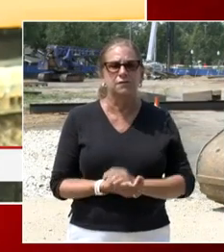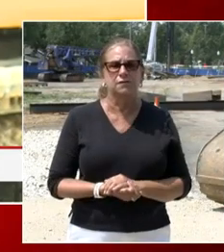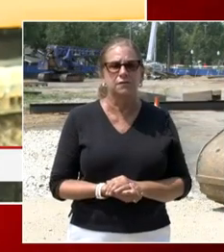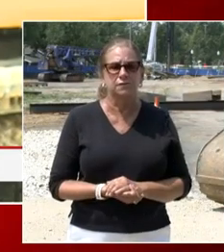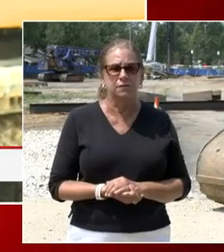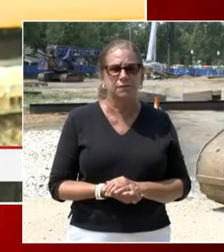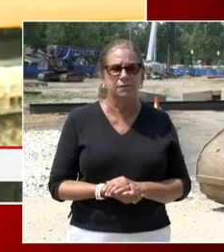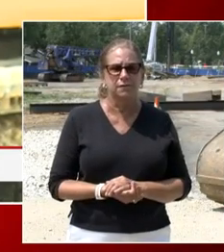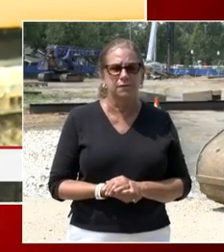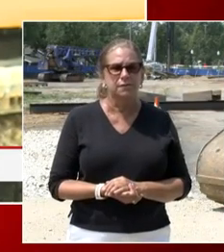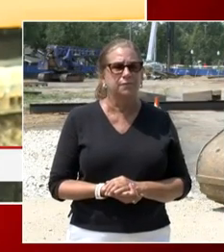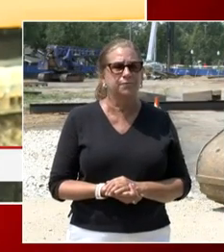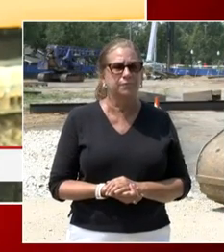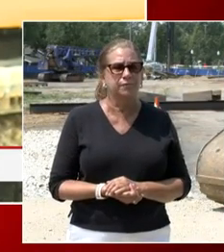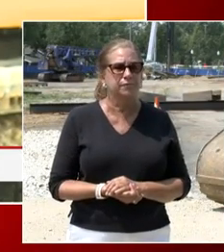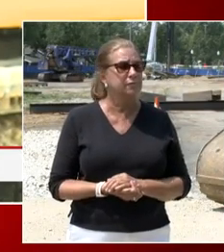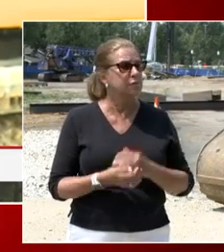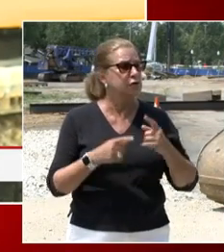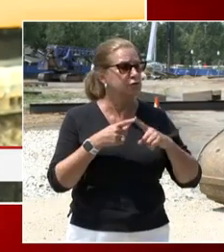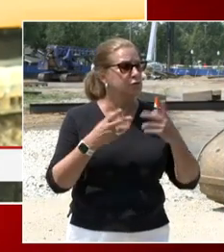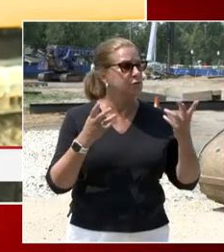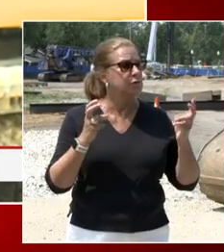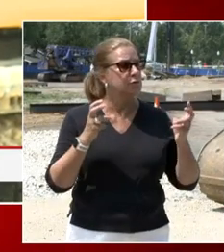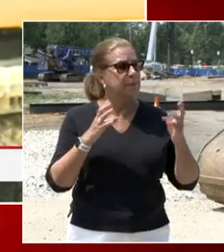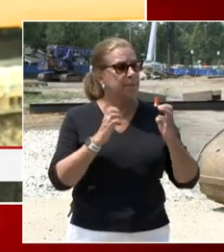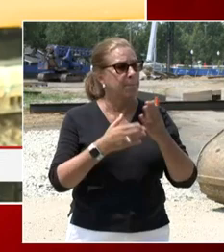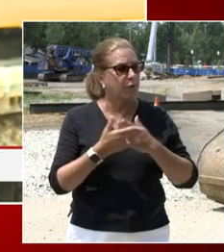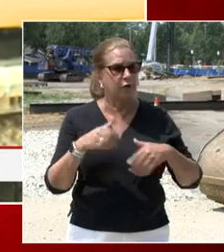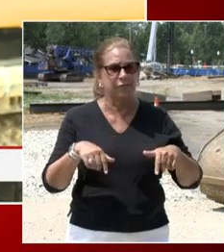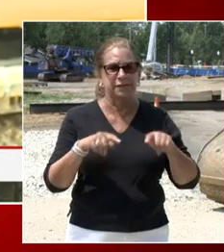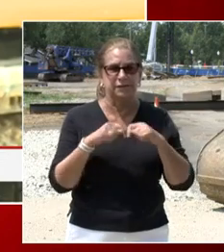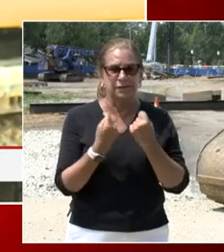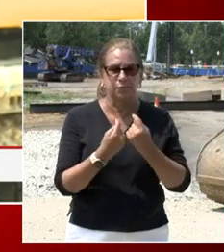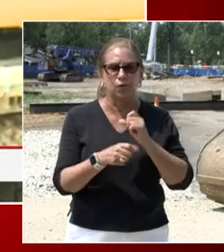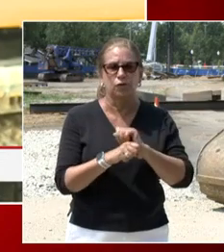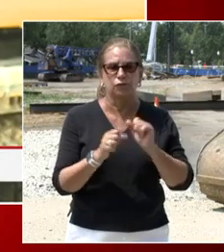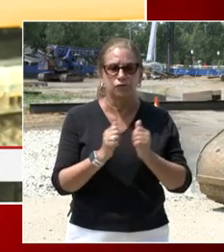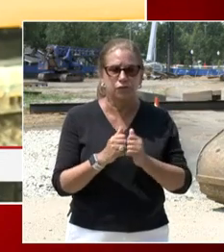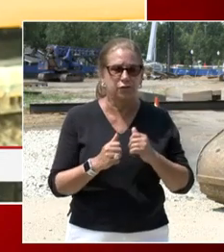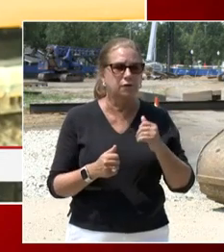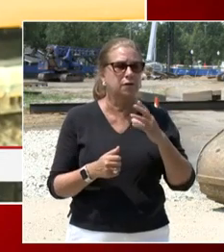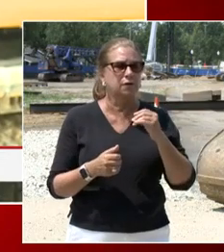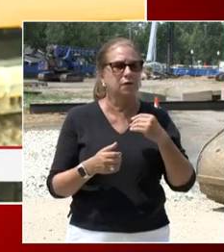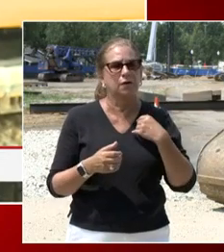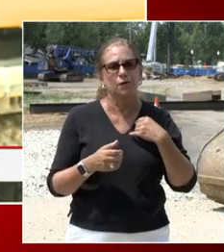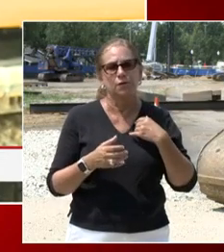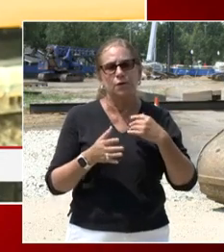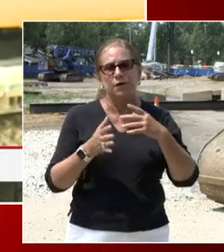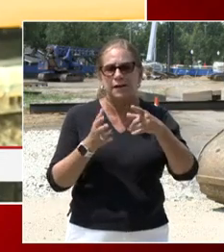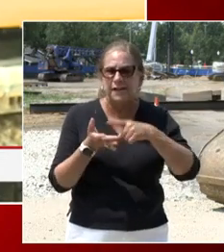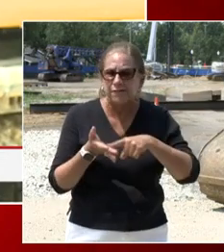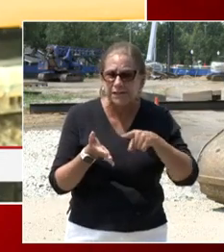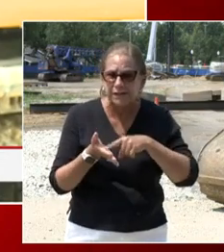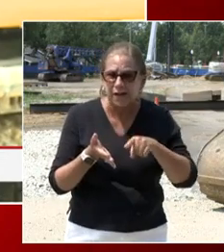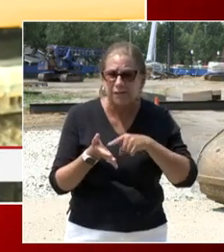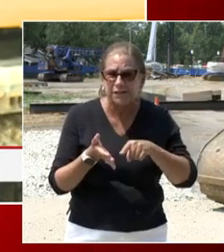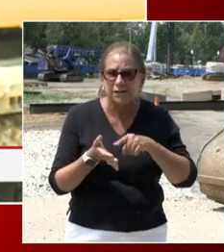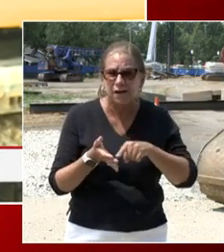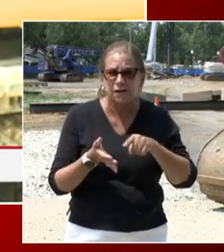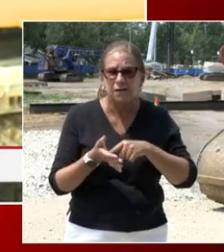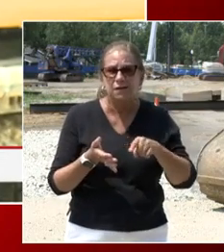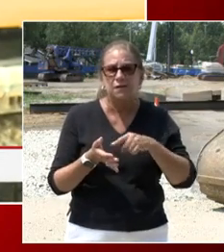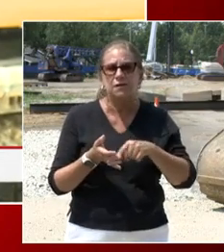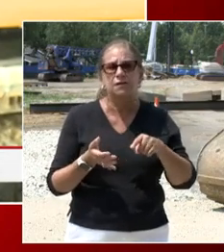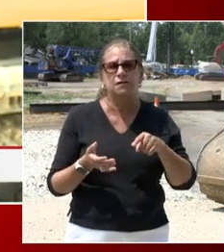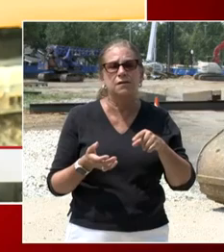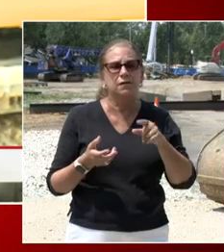and research, and we believe in the fundamentals of human interaction, dignity, respect, and love. We can't wait to see